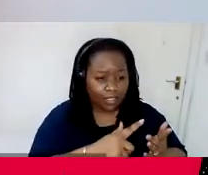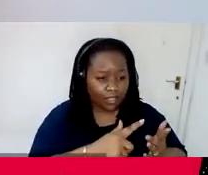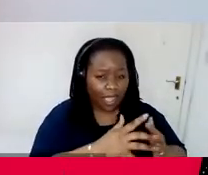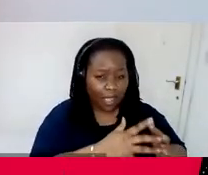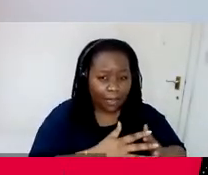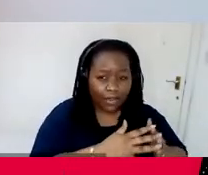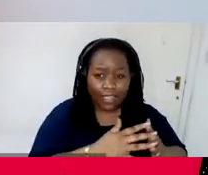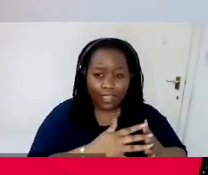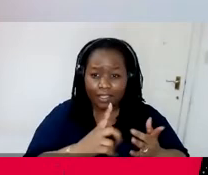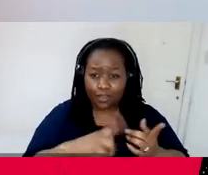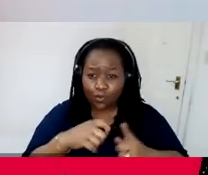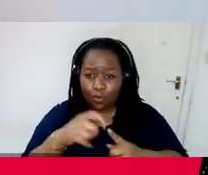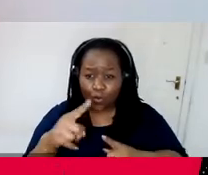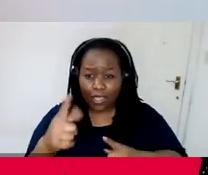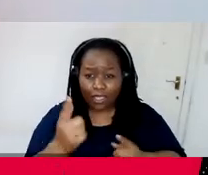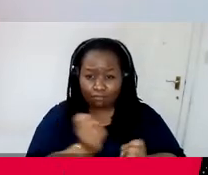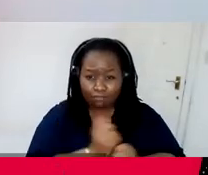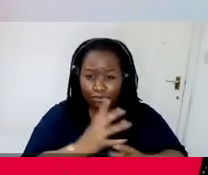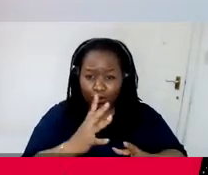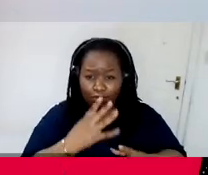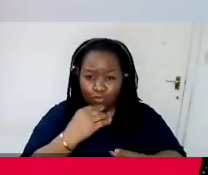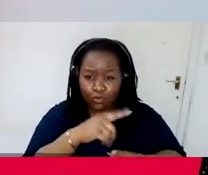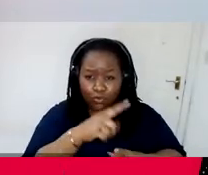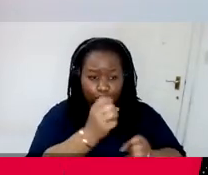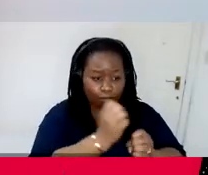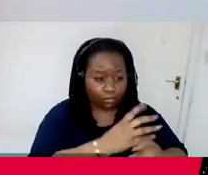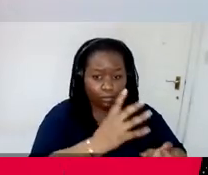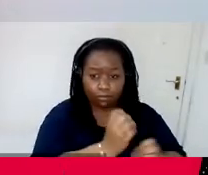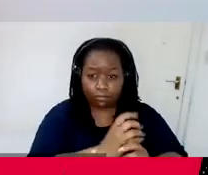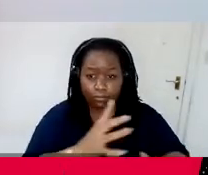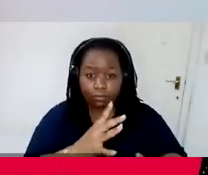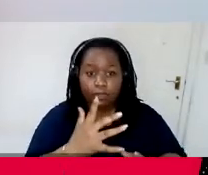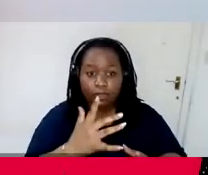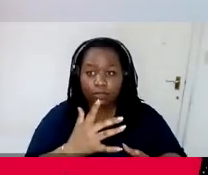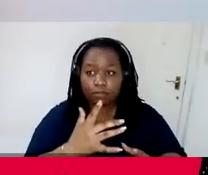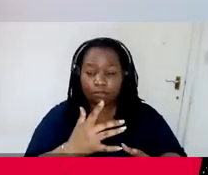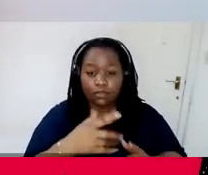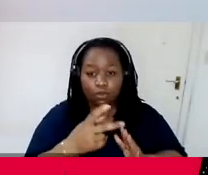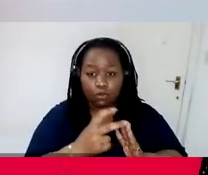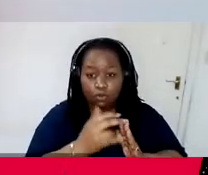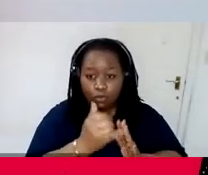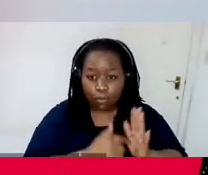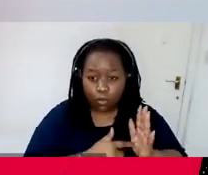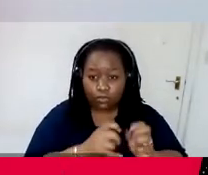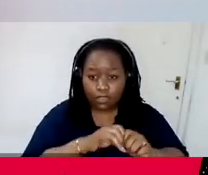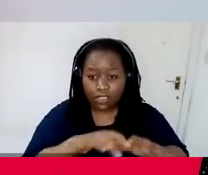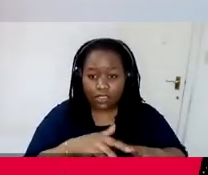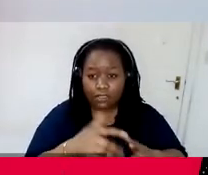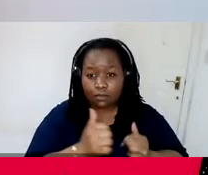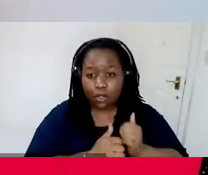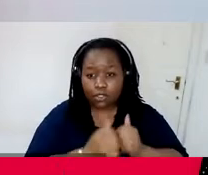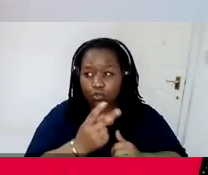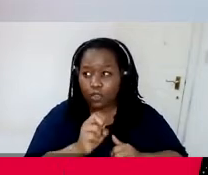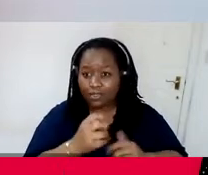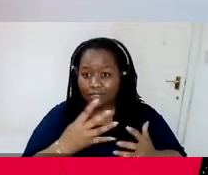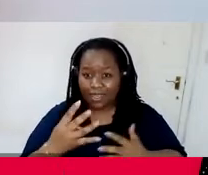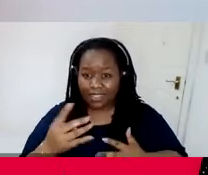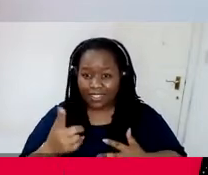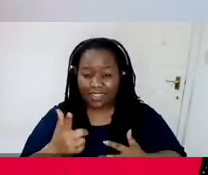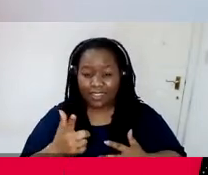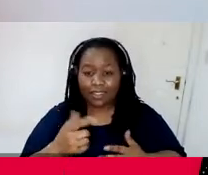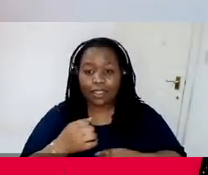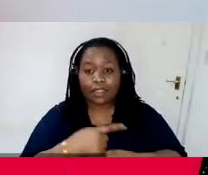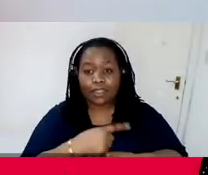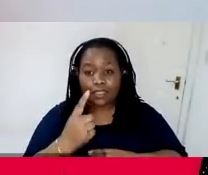And Muwatana has released in March 2019, Muwatana released the report Day of Judgment,